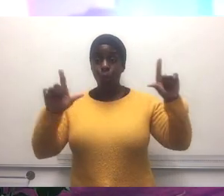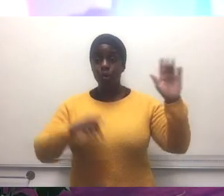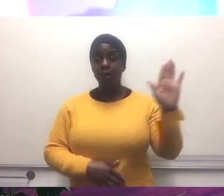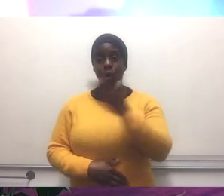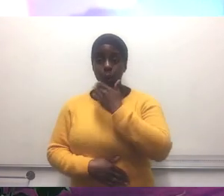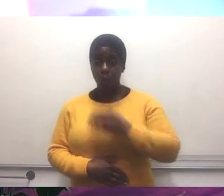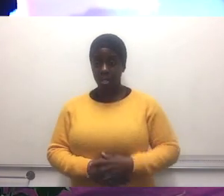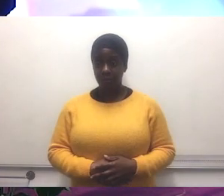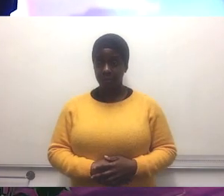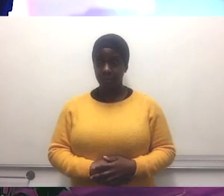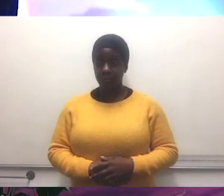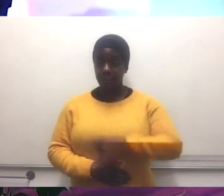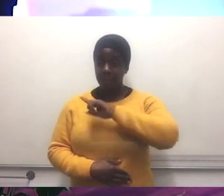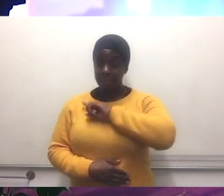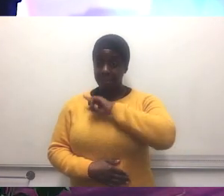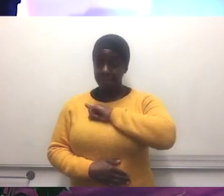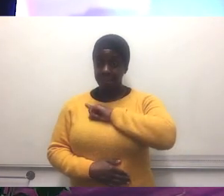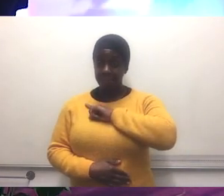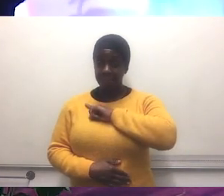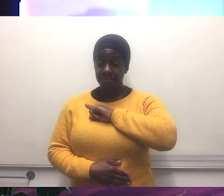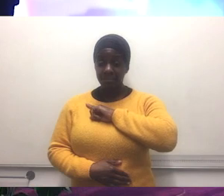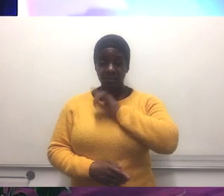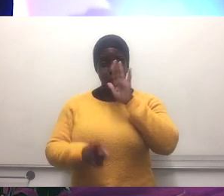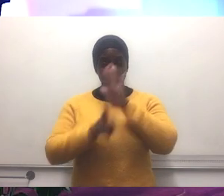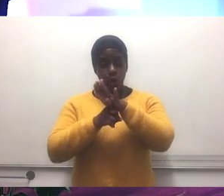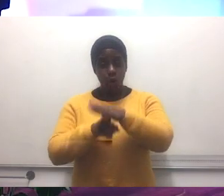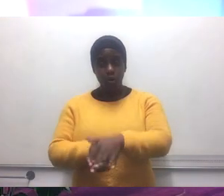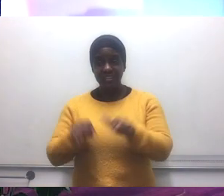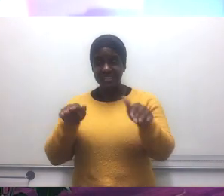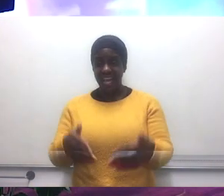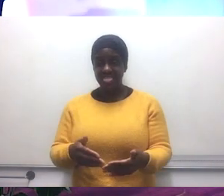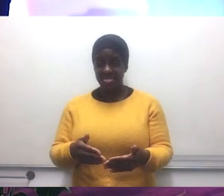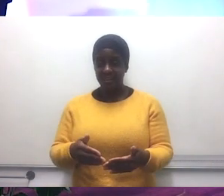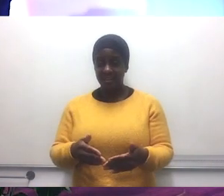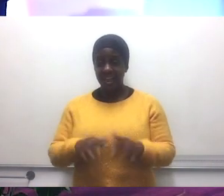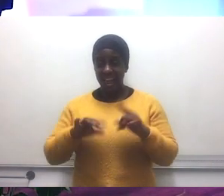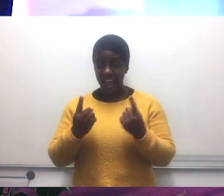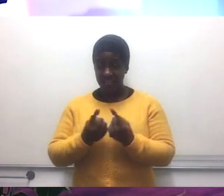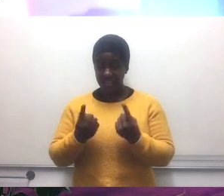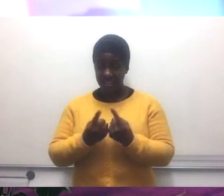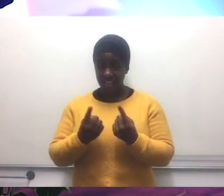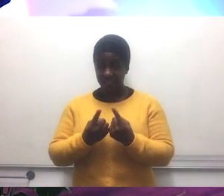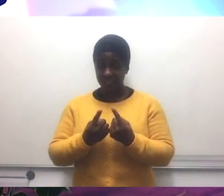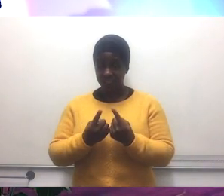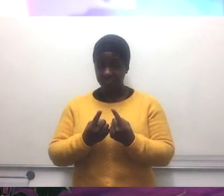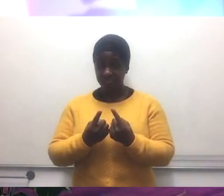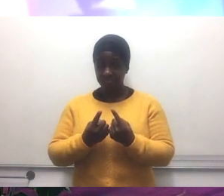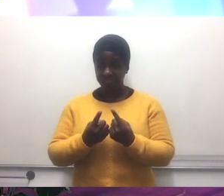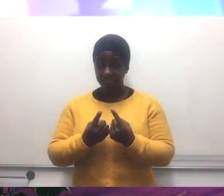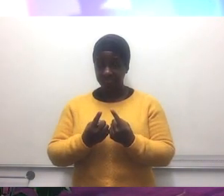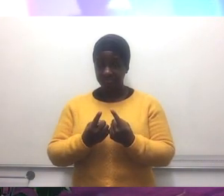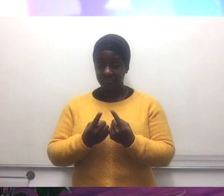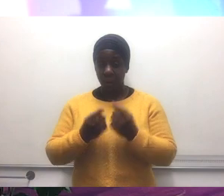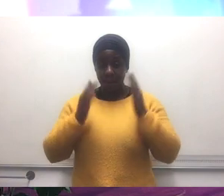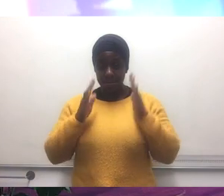all. Because he conquered death, everything falls subject to